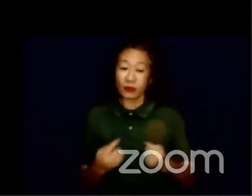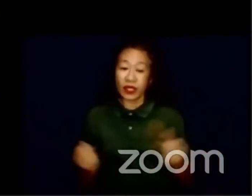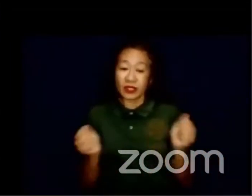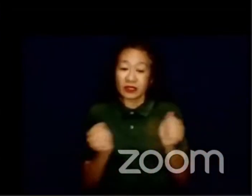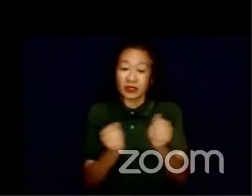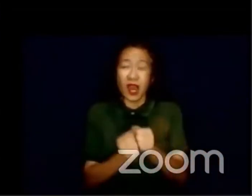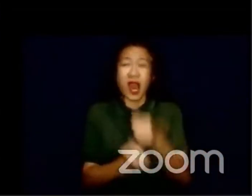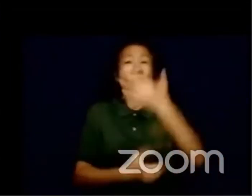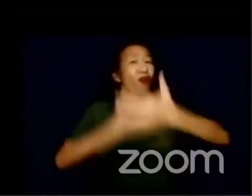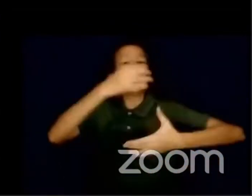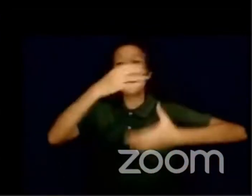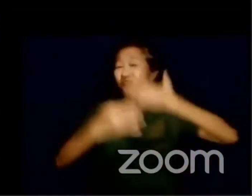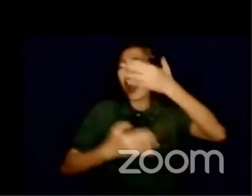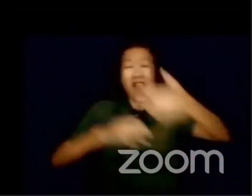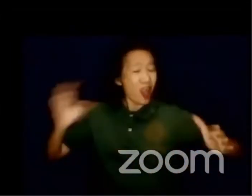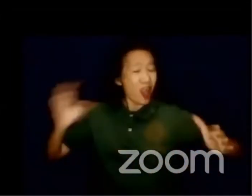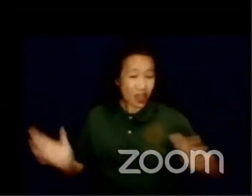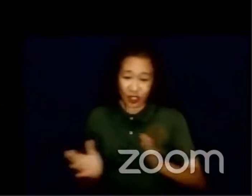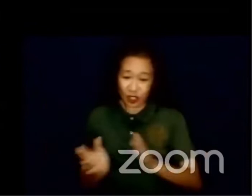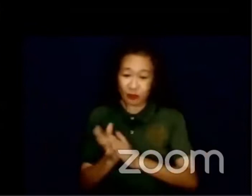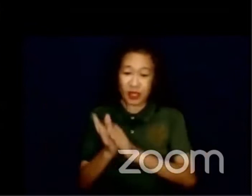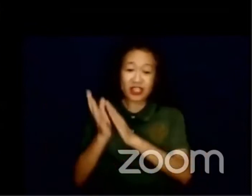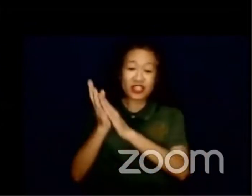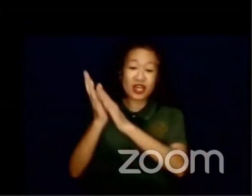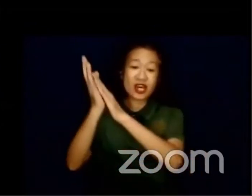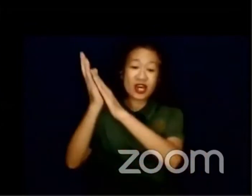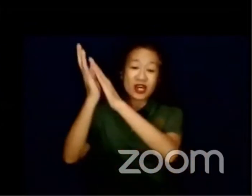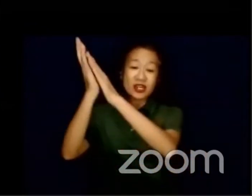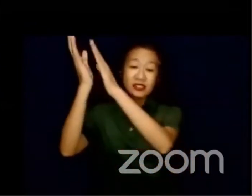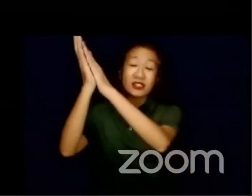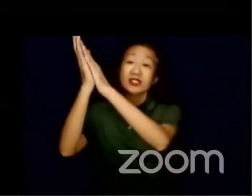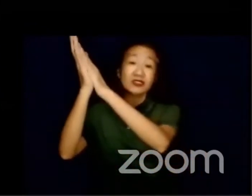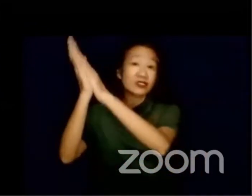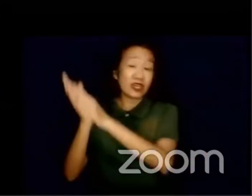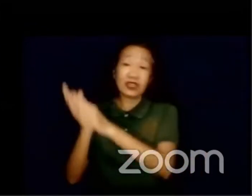come with shout of acclamation